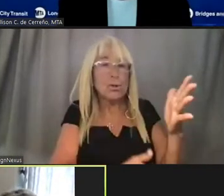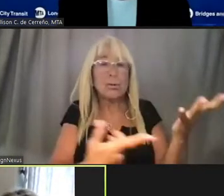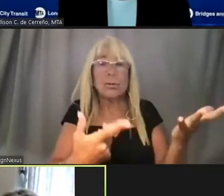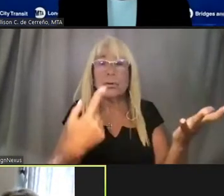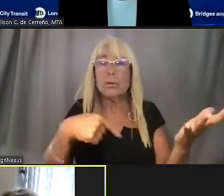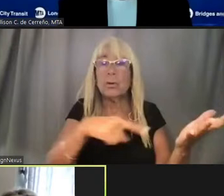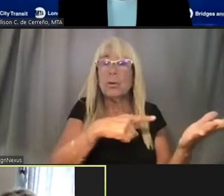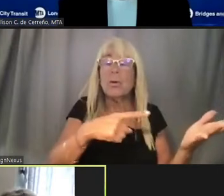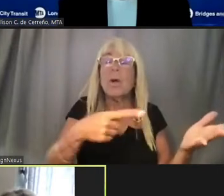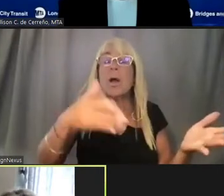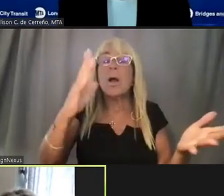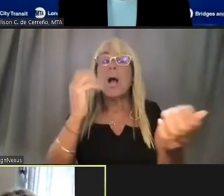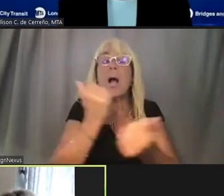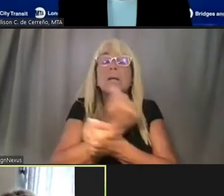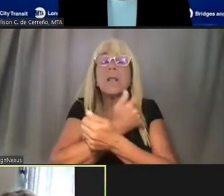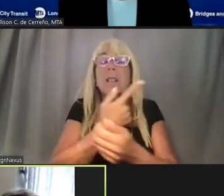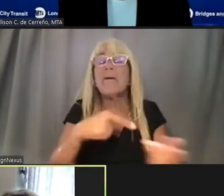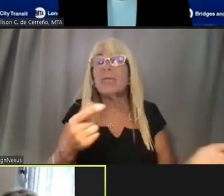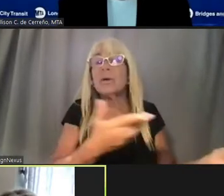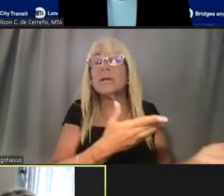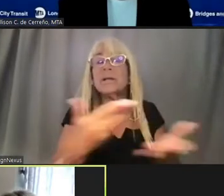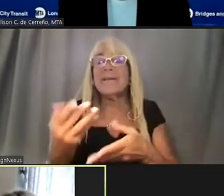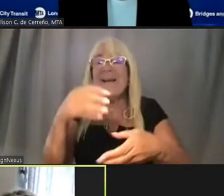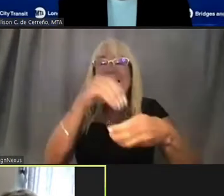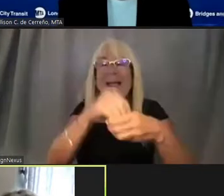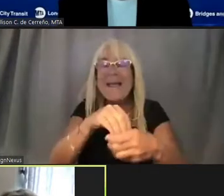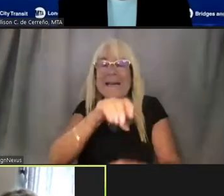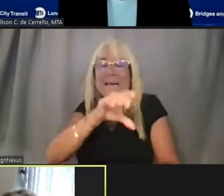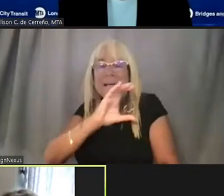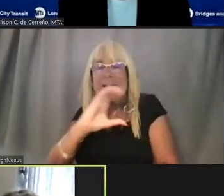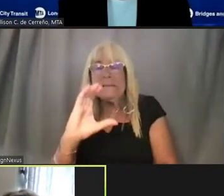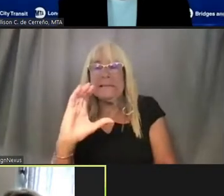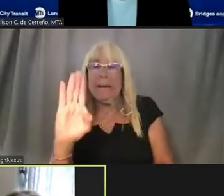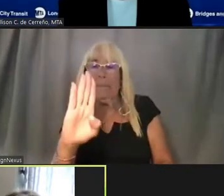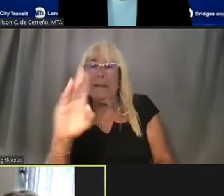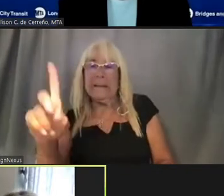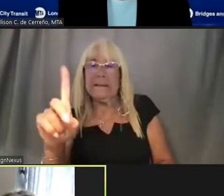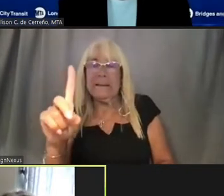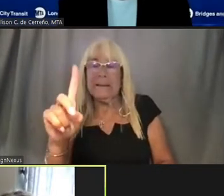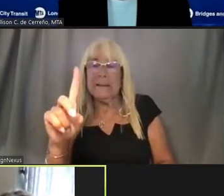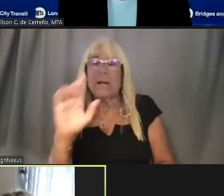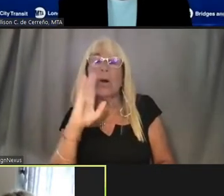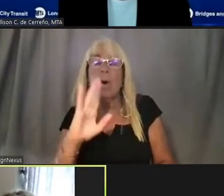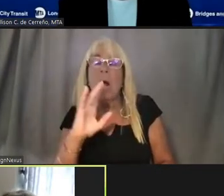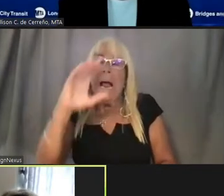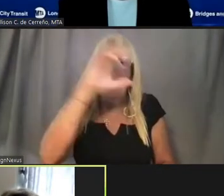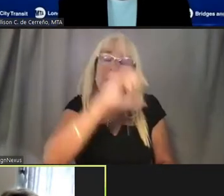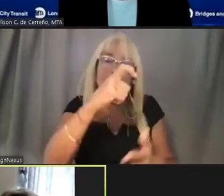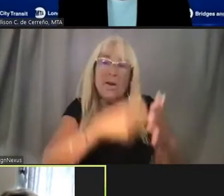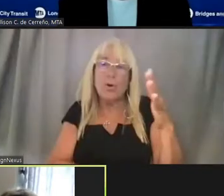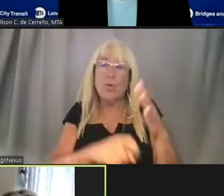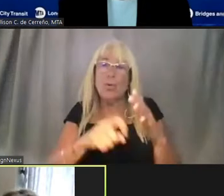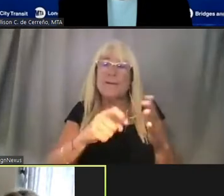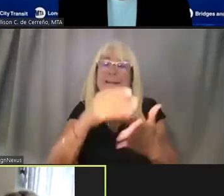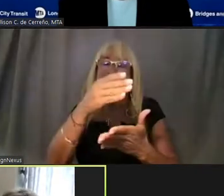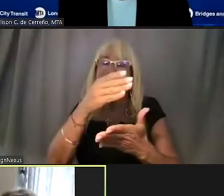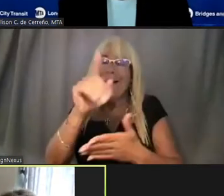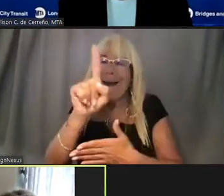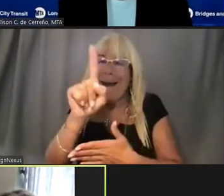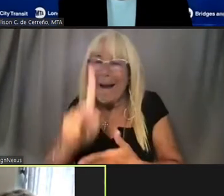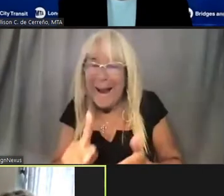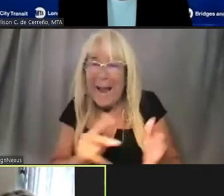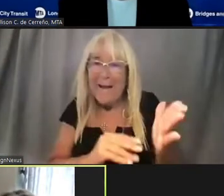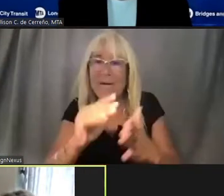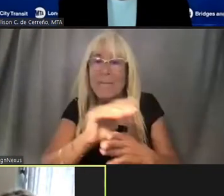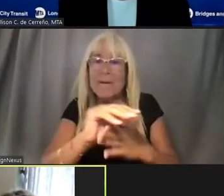a non-for-profit based in the CBD which will experience an estimated cost of half a million dollars a year to continue to serve